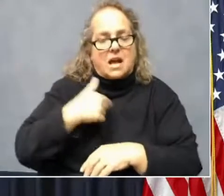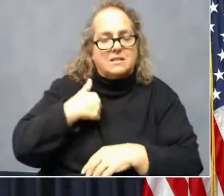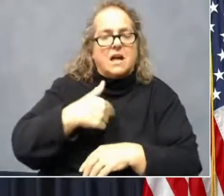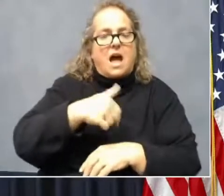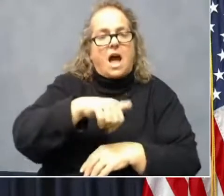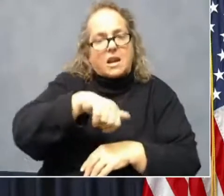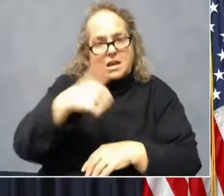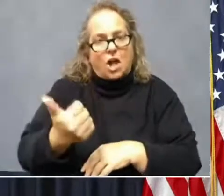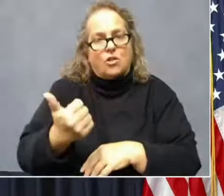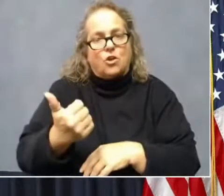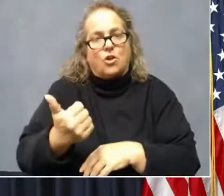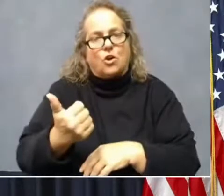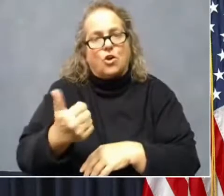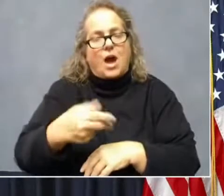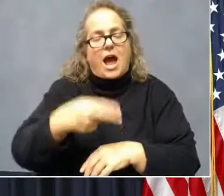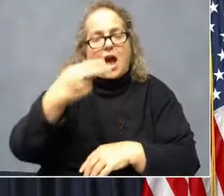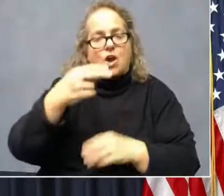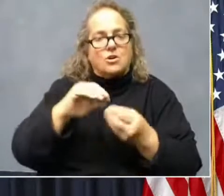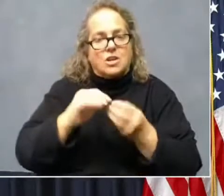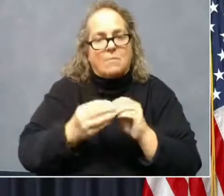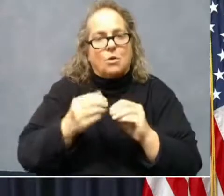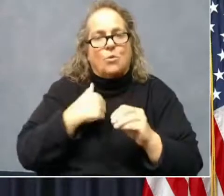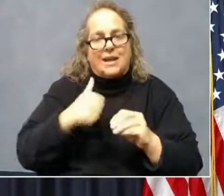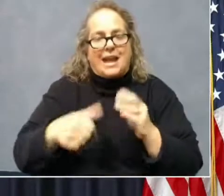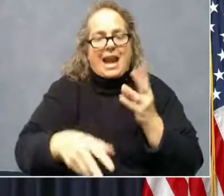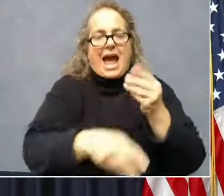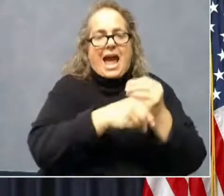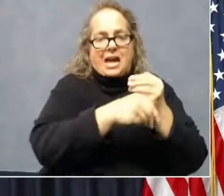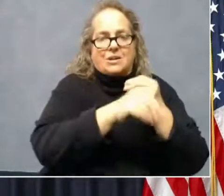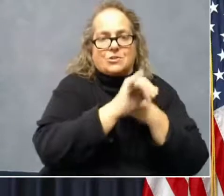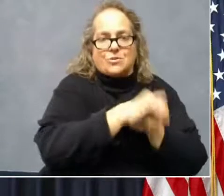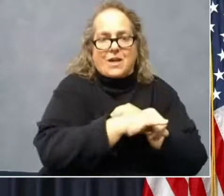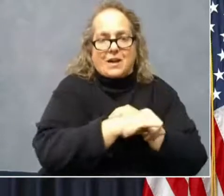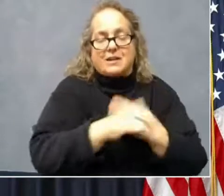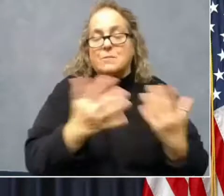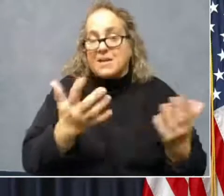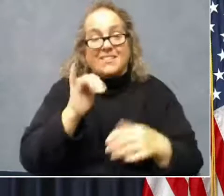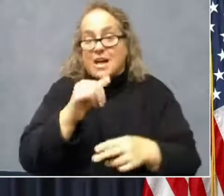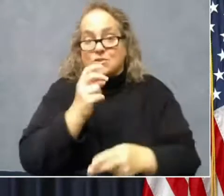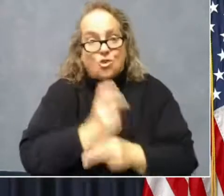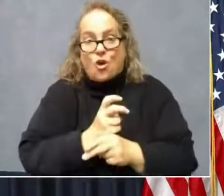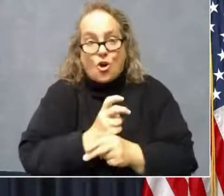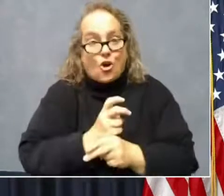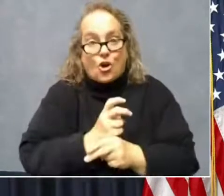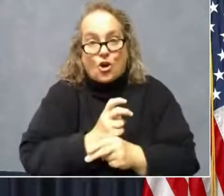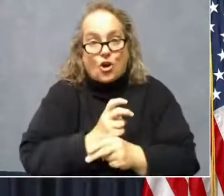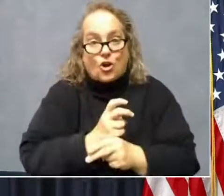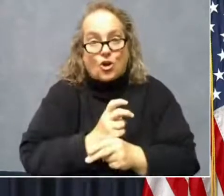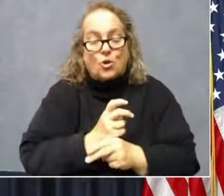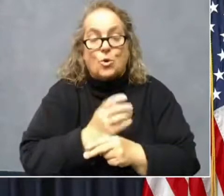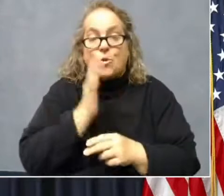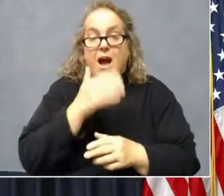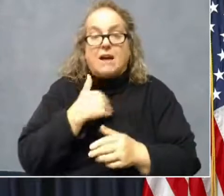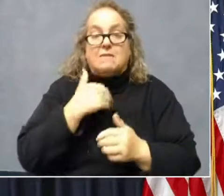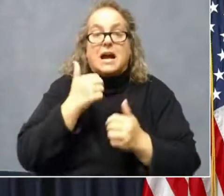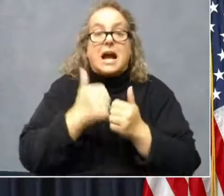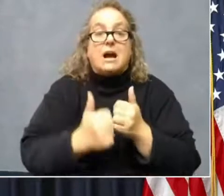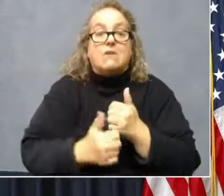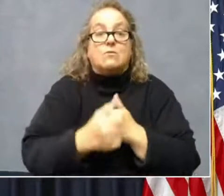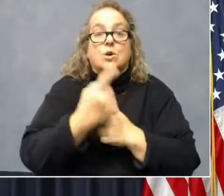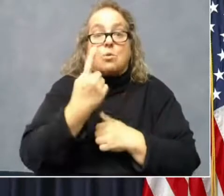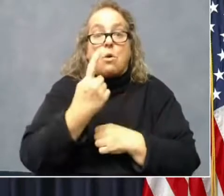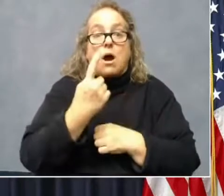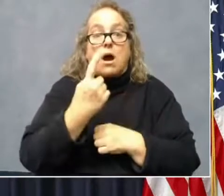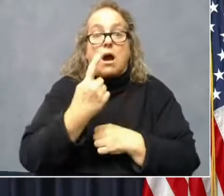into that program. But it's what's going to be hard, is that you're going to have everybody that has almost the same